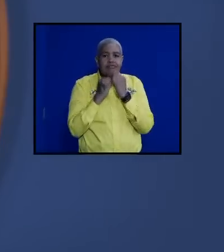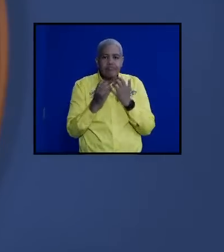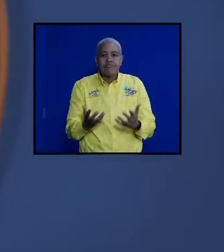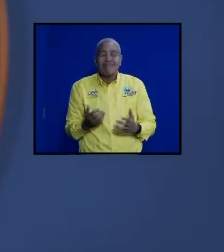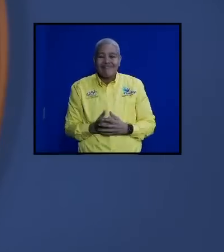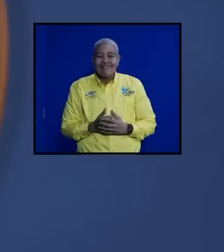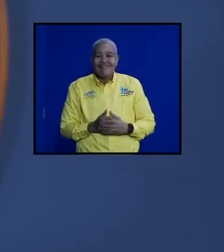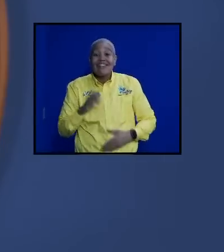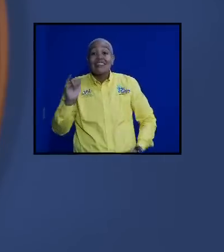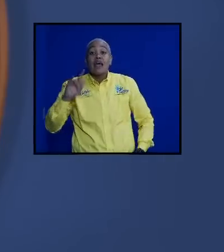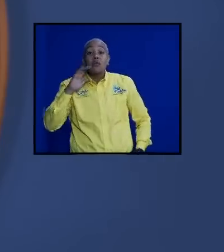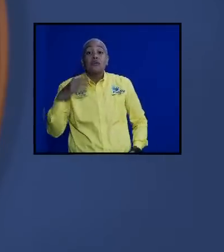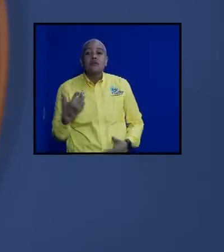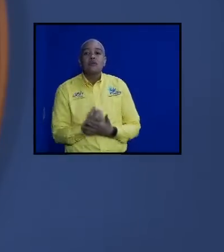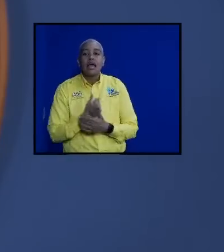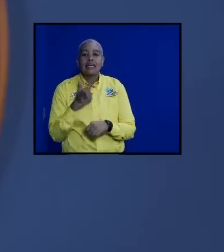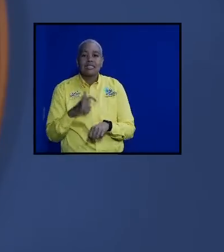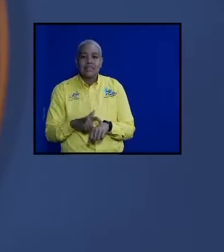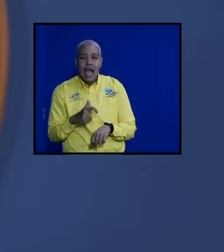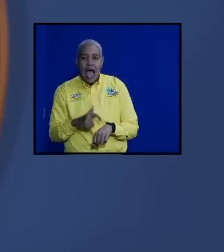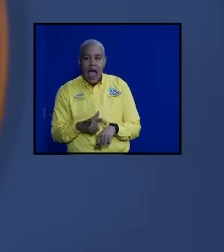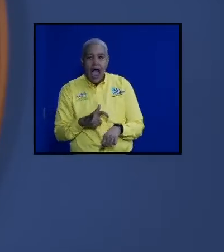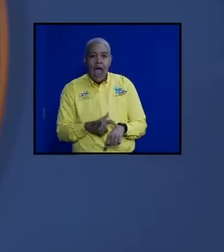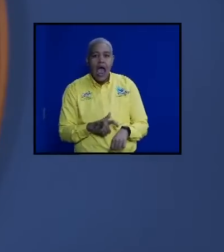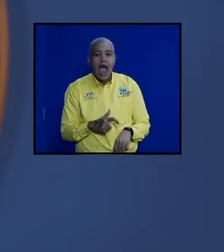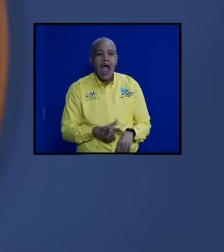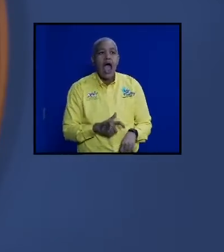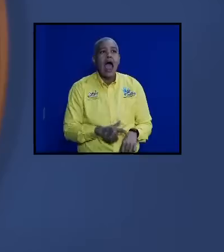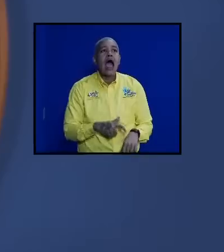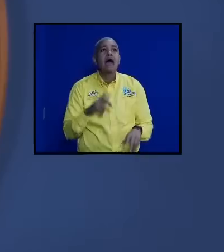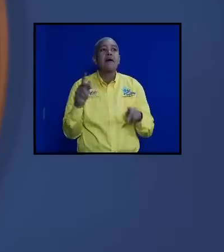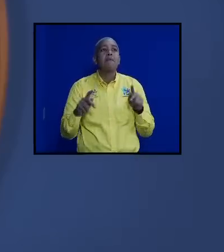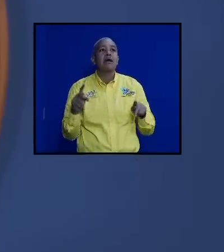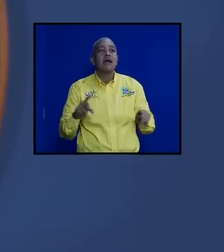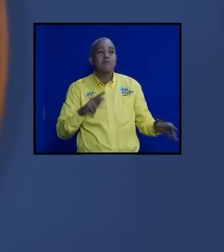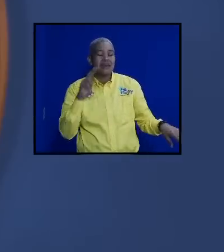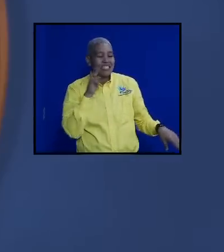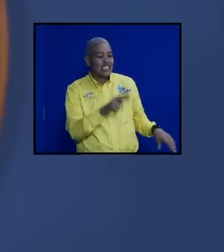And that will take time to harden the domain so that people don't